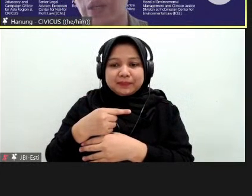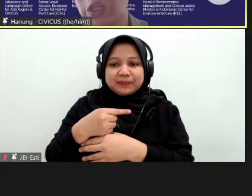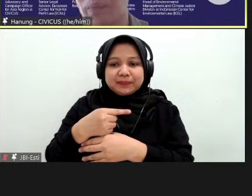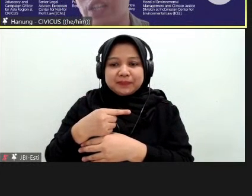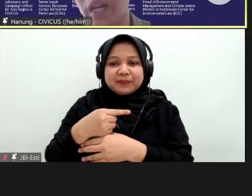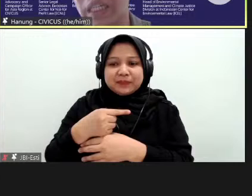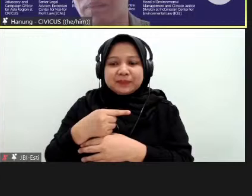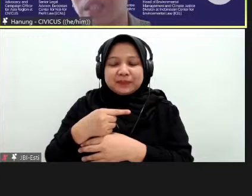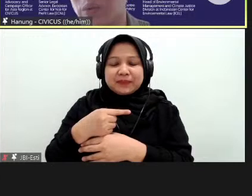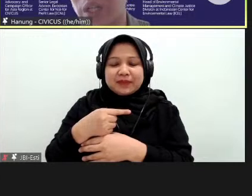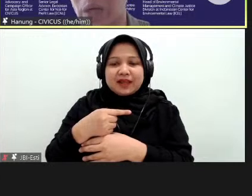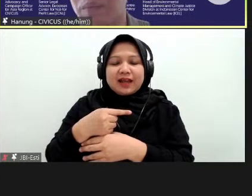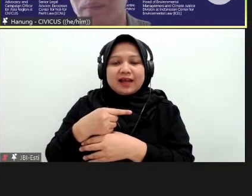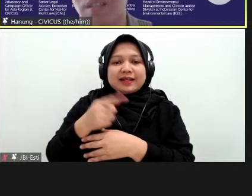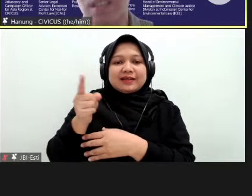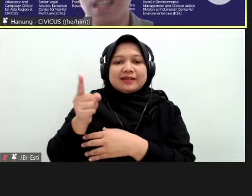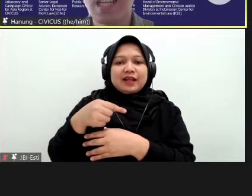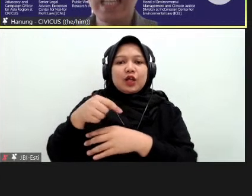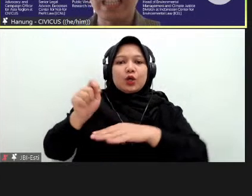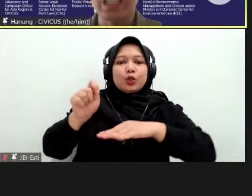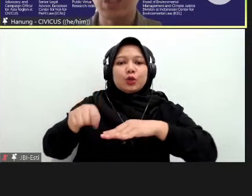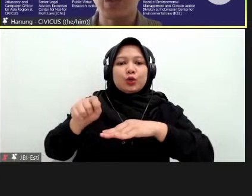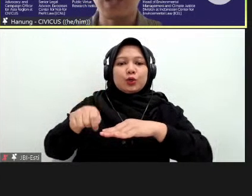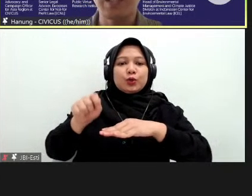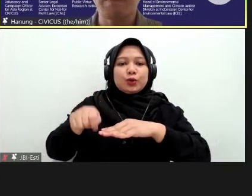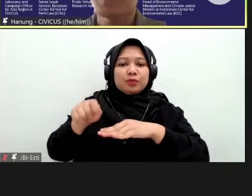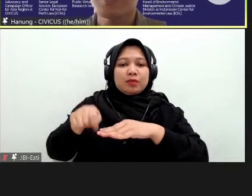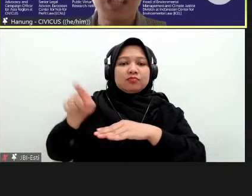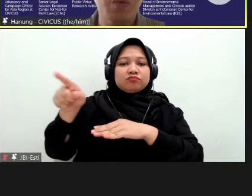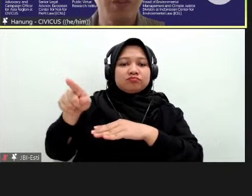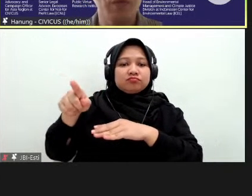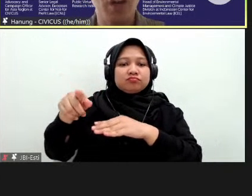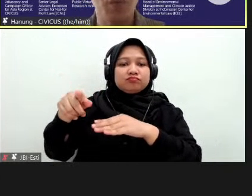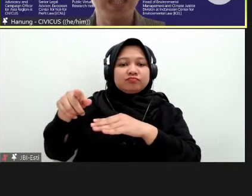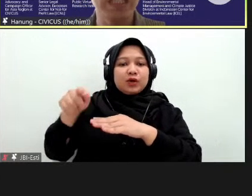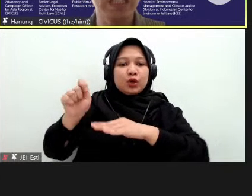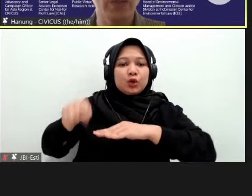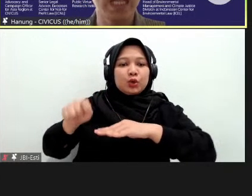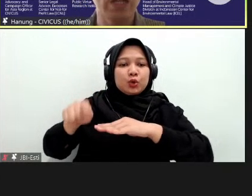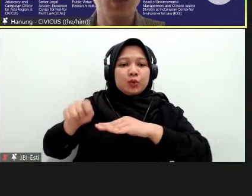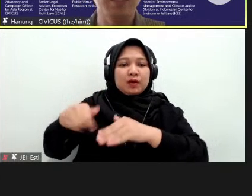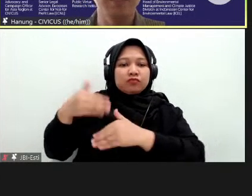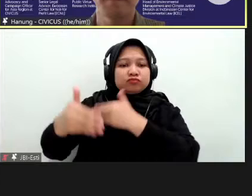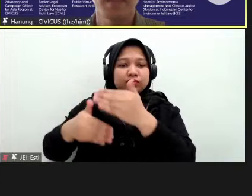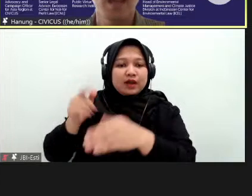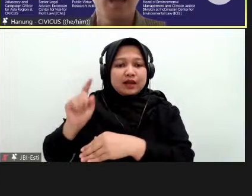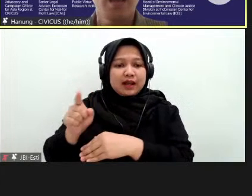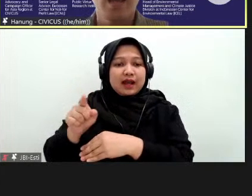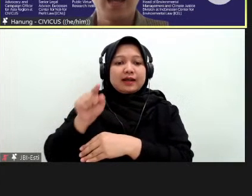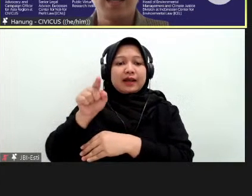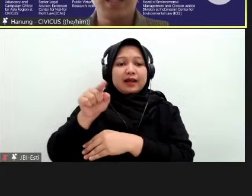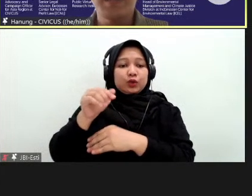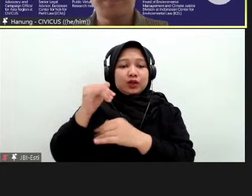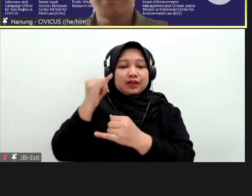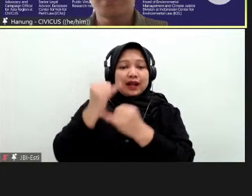positive development, if I can be quite optimistic in this regard. Maybe starting with the G20 countries.